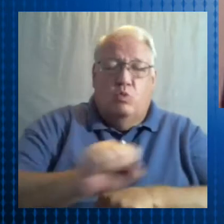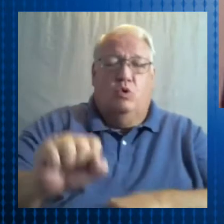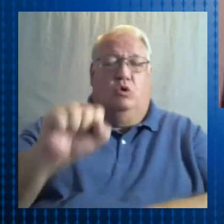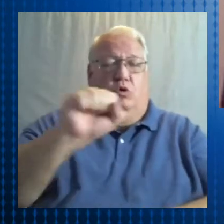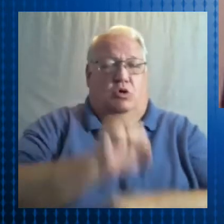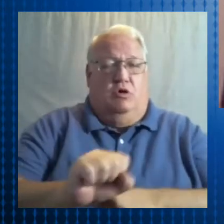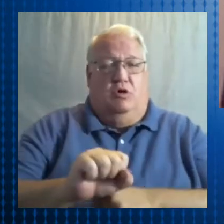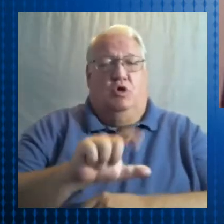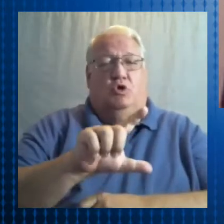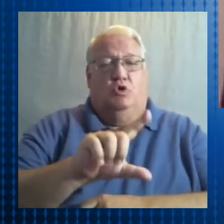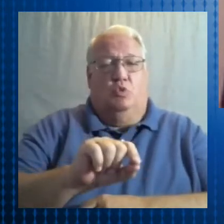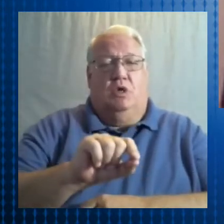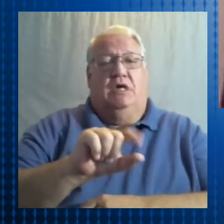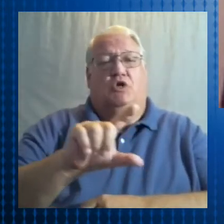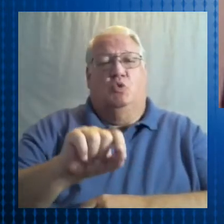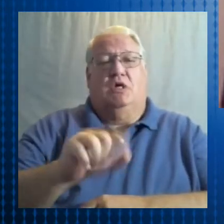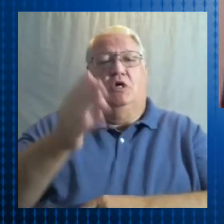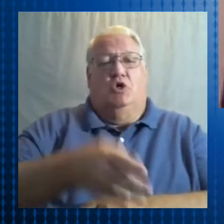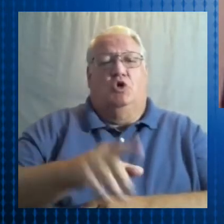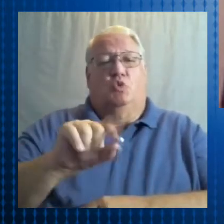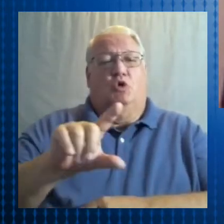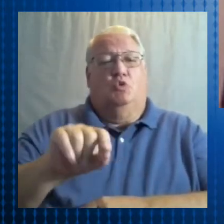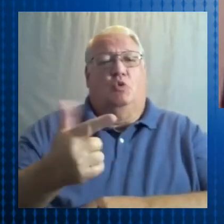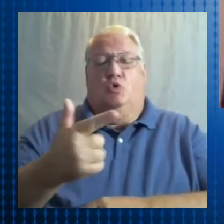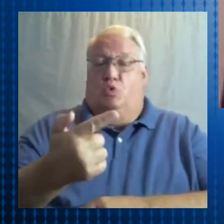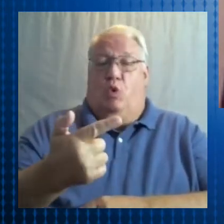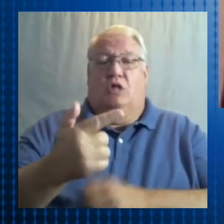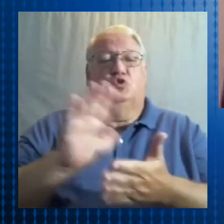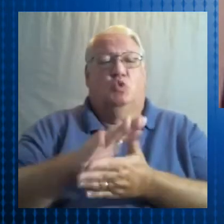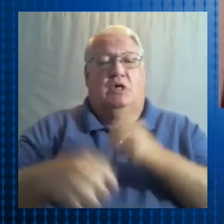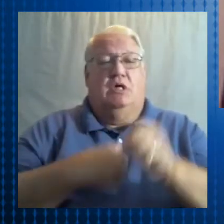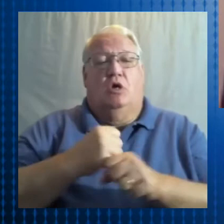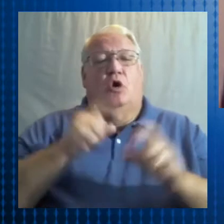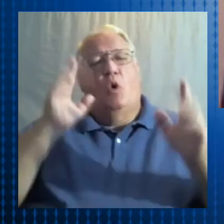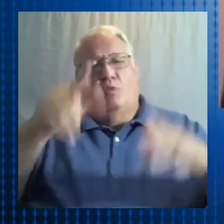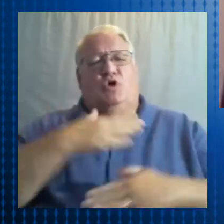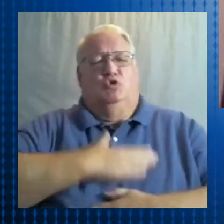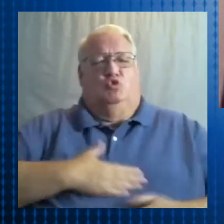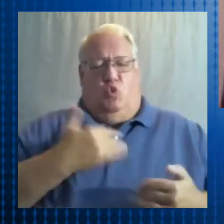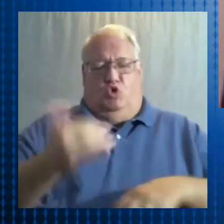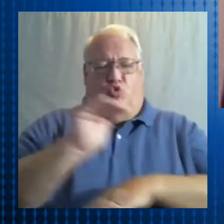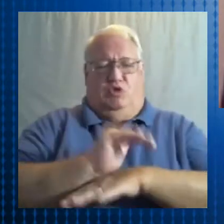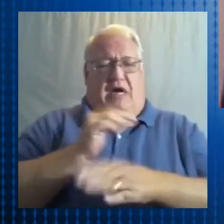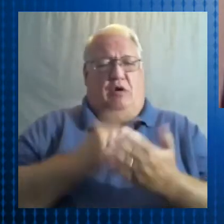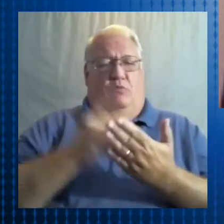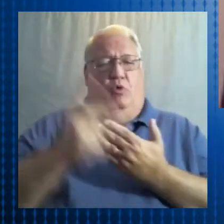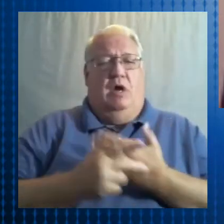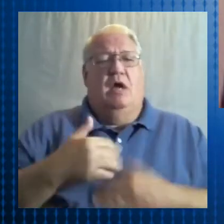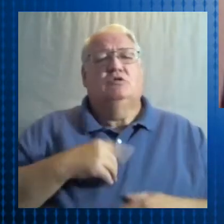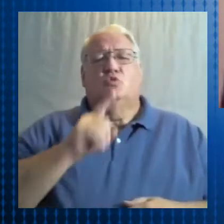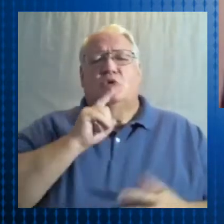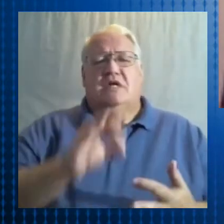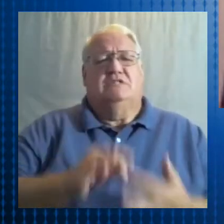in the 2020-21 school year and hope you enjoy tonight's program. Now we have some really special remarks